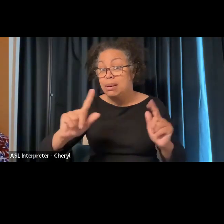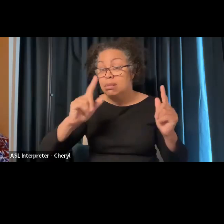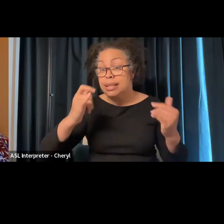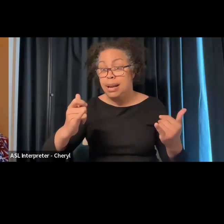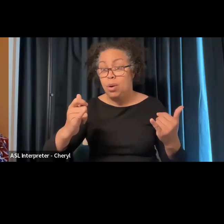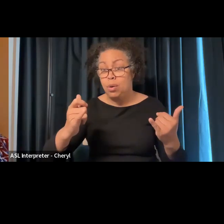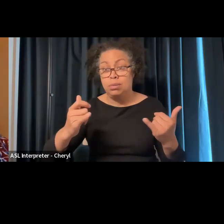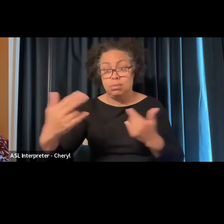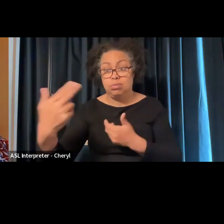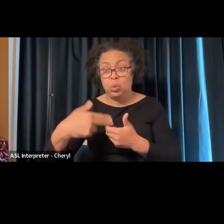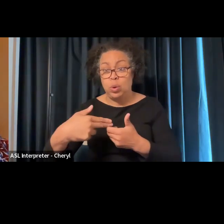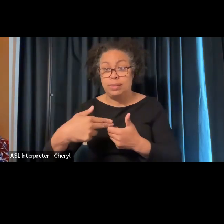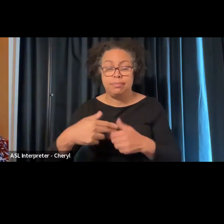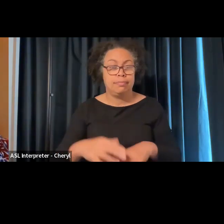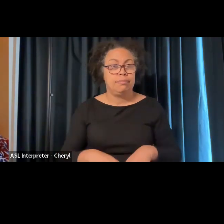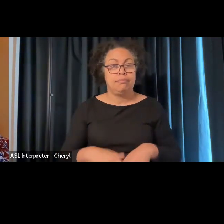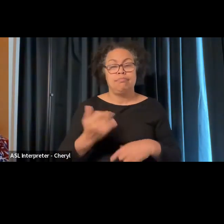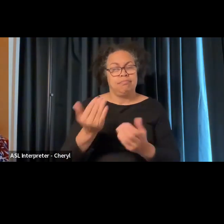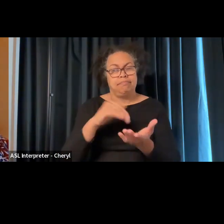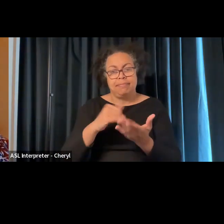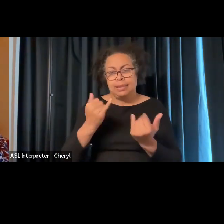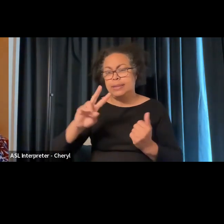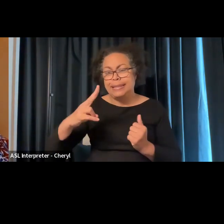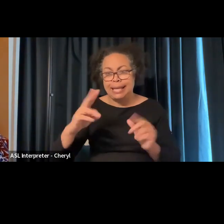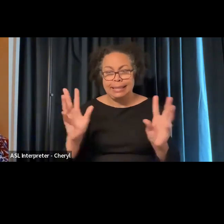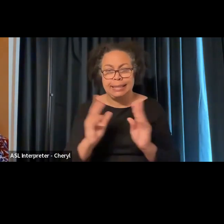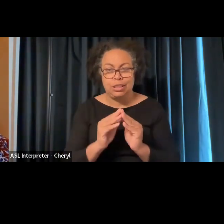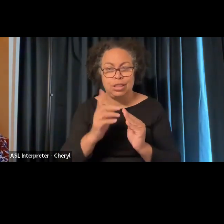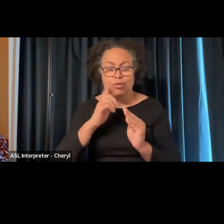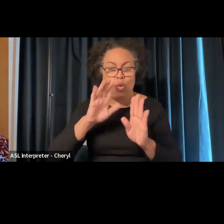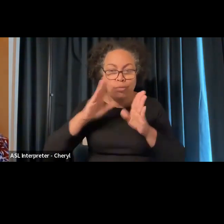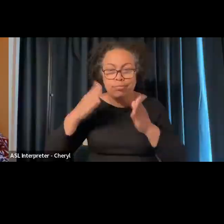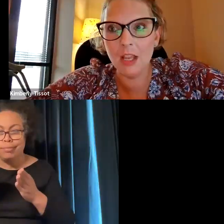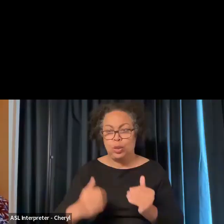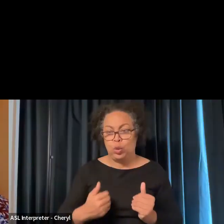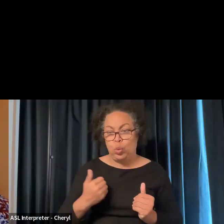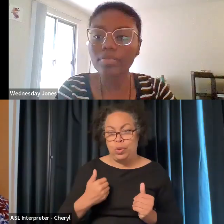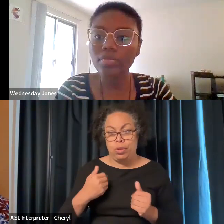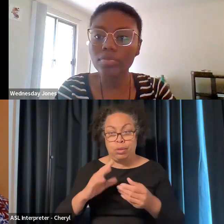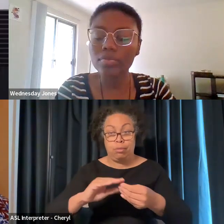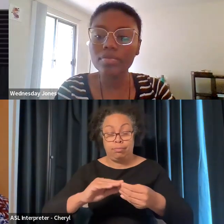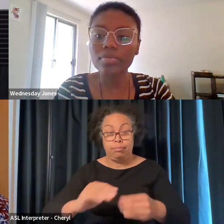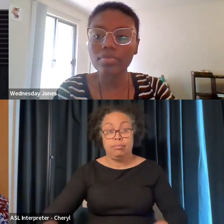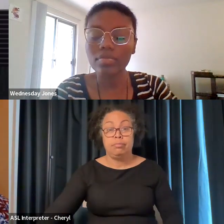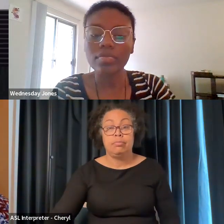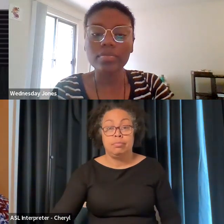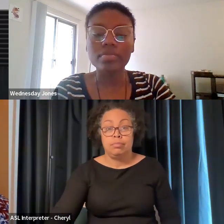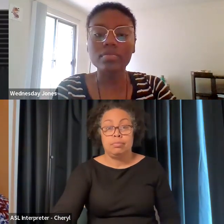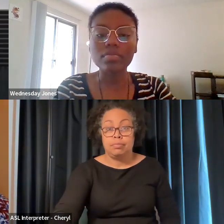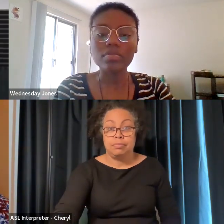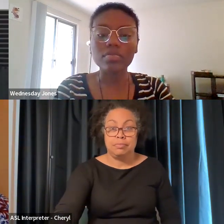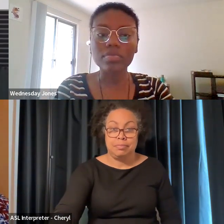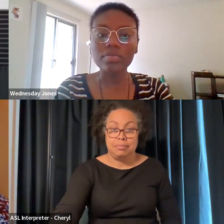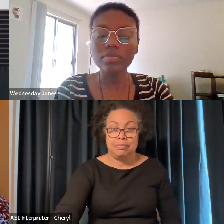we're going to this is the second session of the youth presentation that both Aaron and I